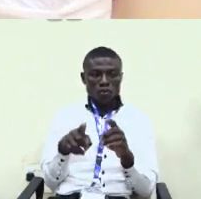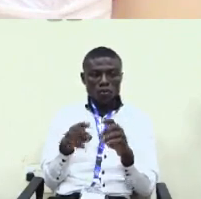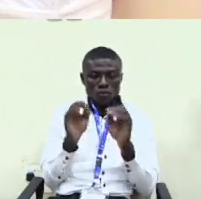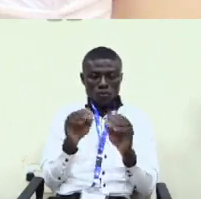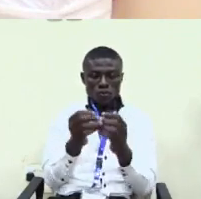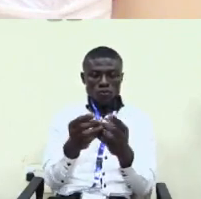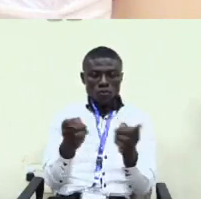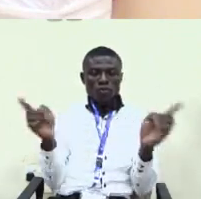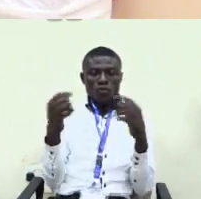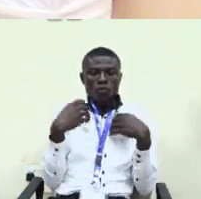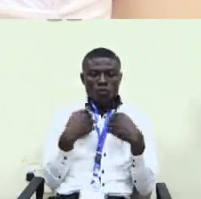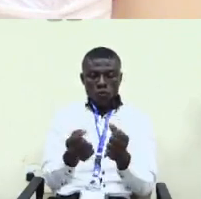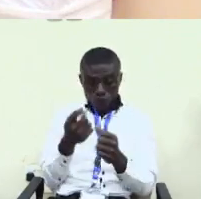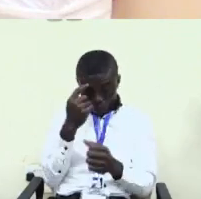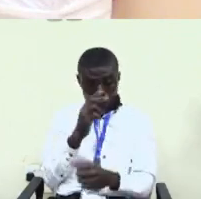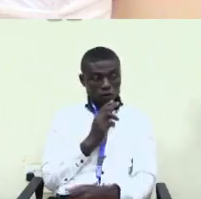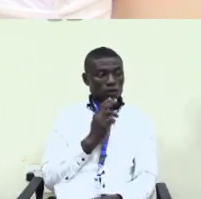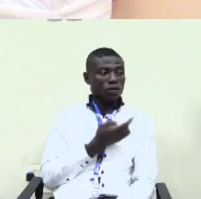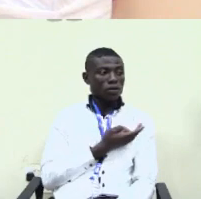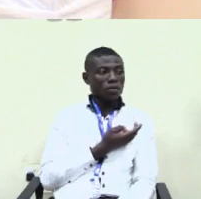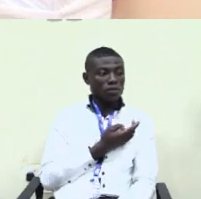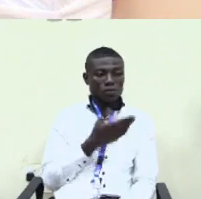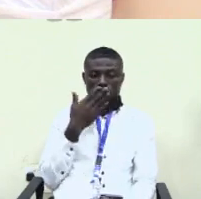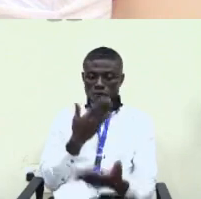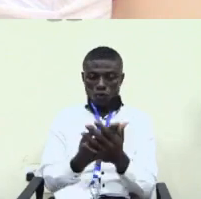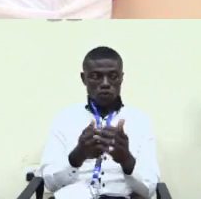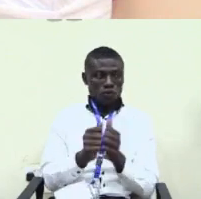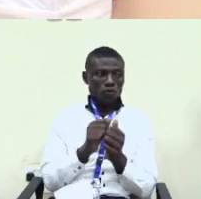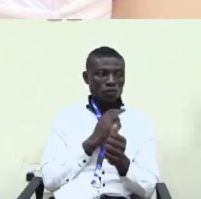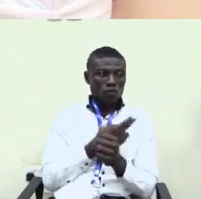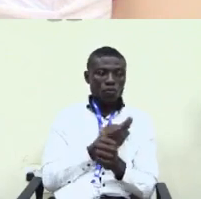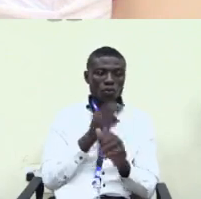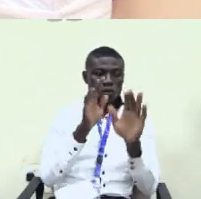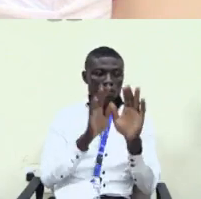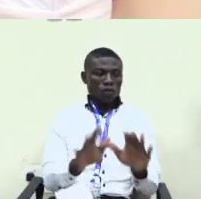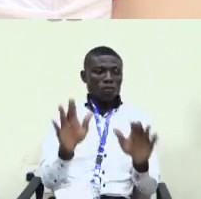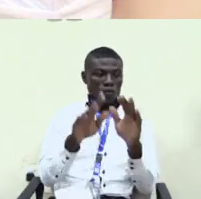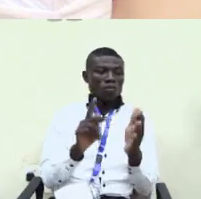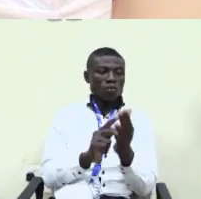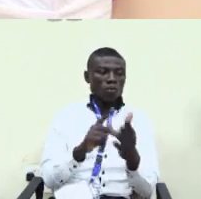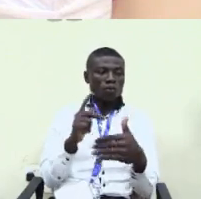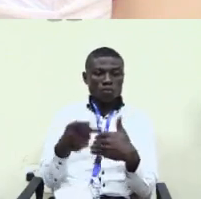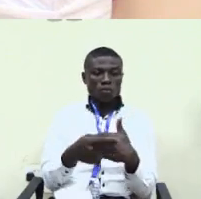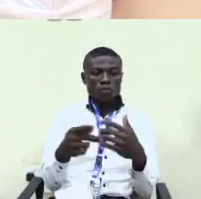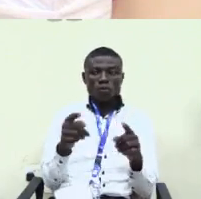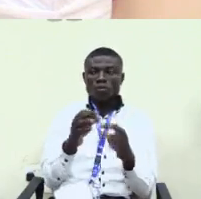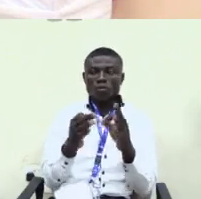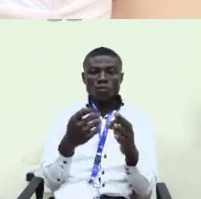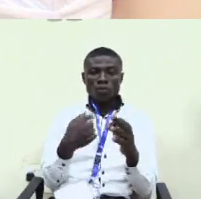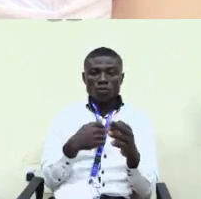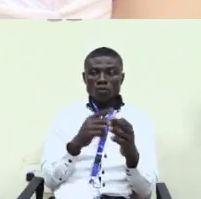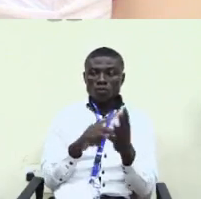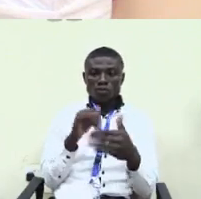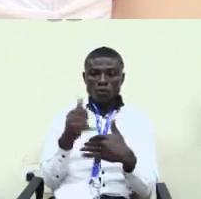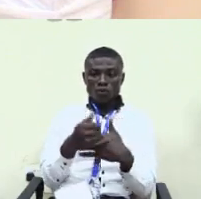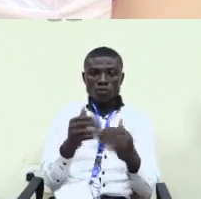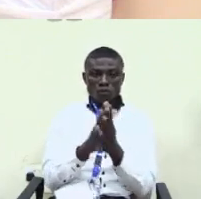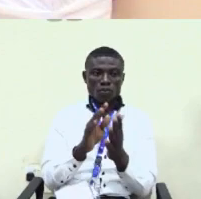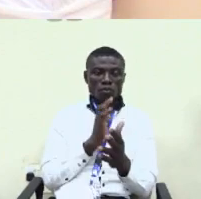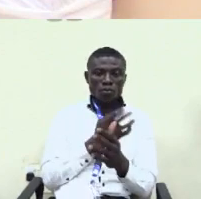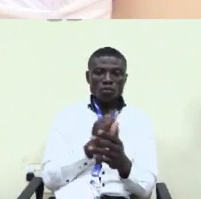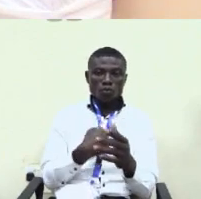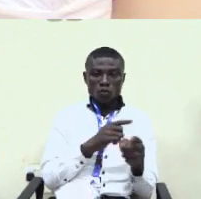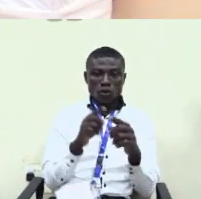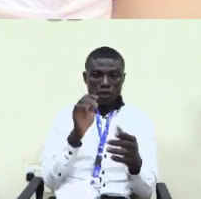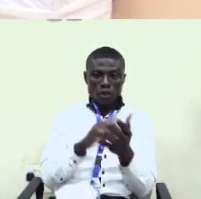sensitized. And so for us, it's been good, it's been a wonderful project, and if you ask us to do it again, we